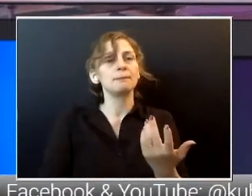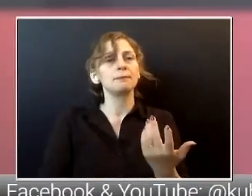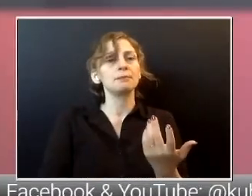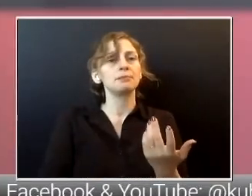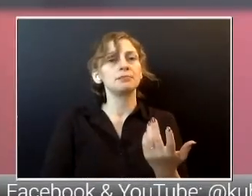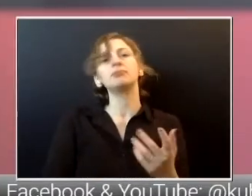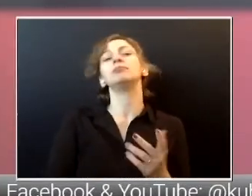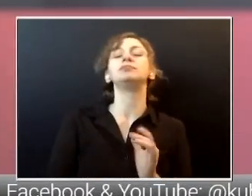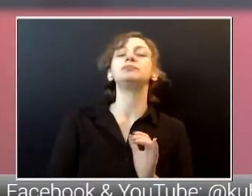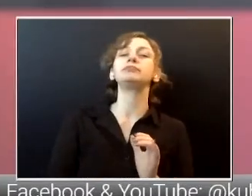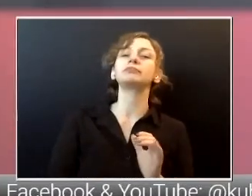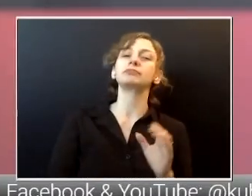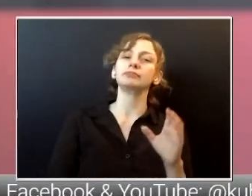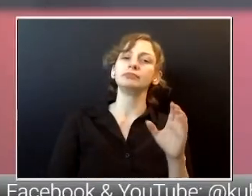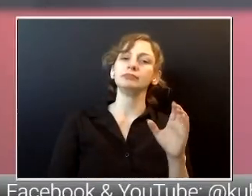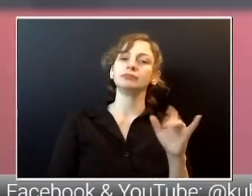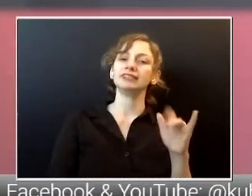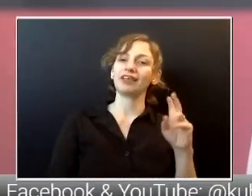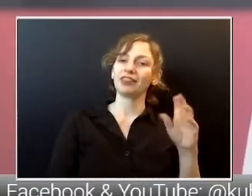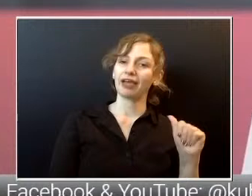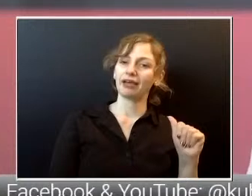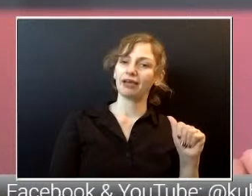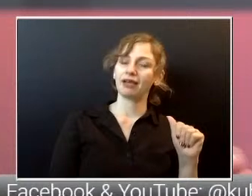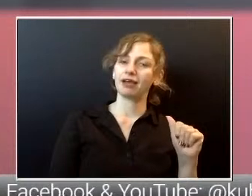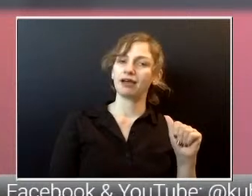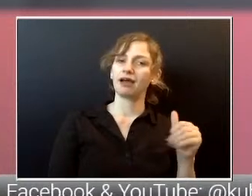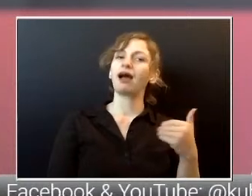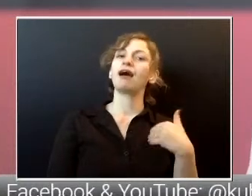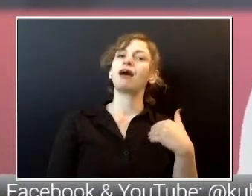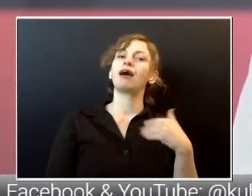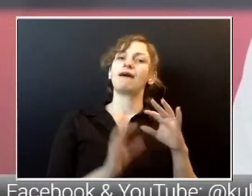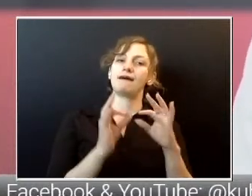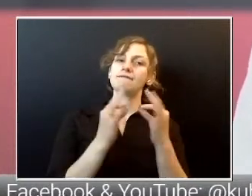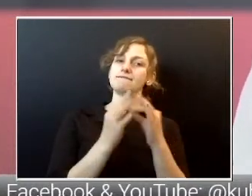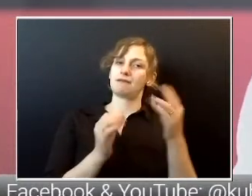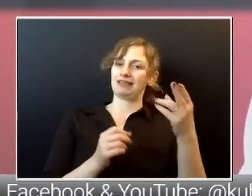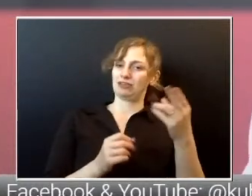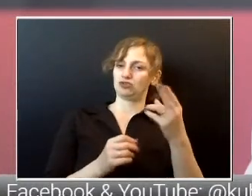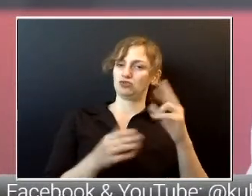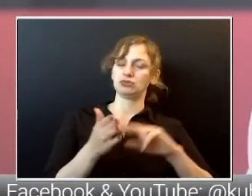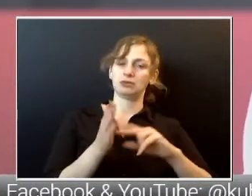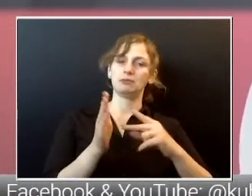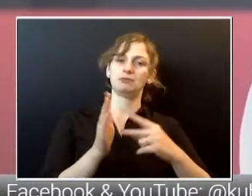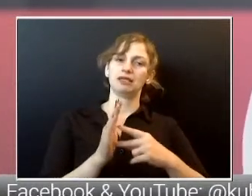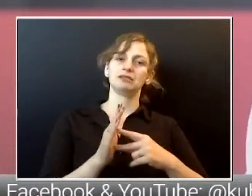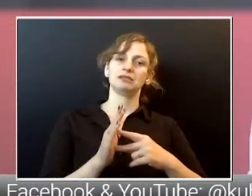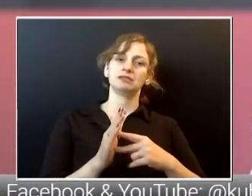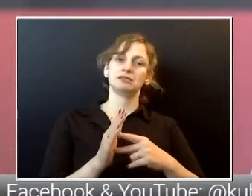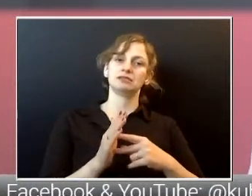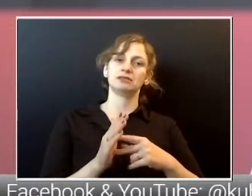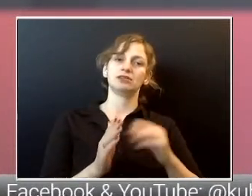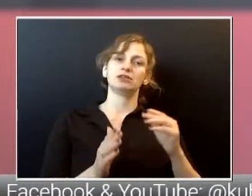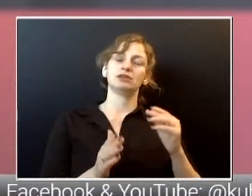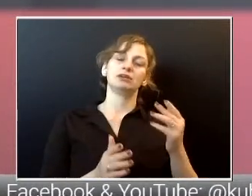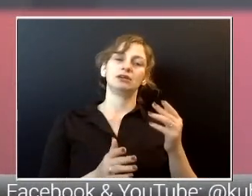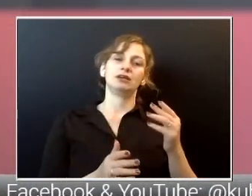Cindy, given the fact she'd had a family history of this, had a weakness in the elastic tissue of the aorta. And